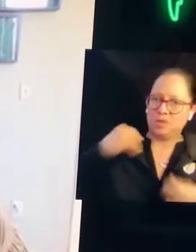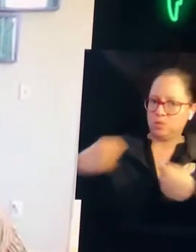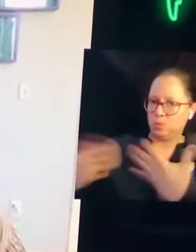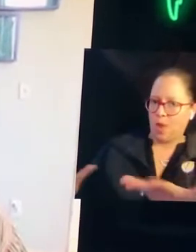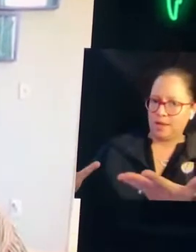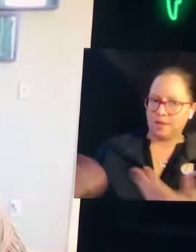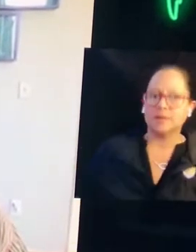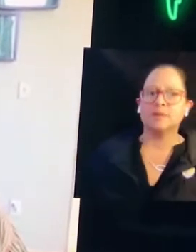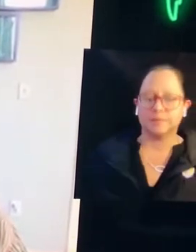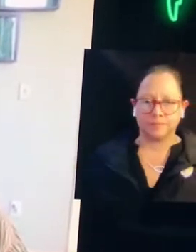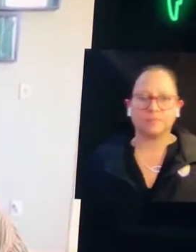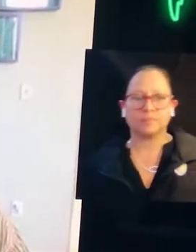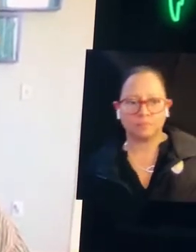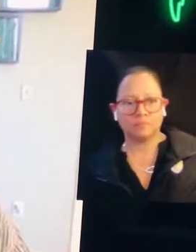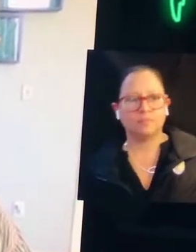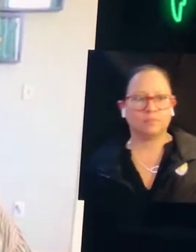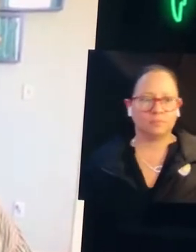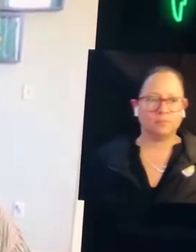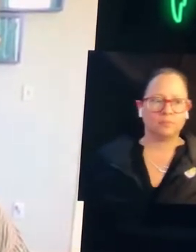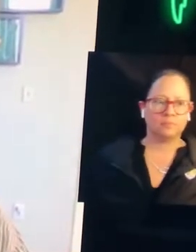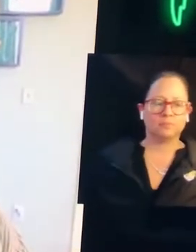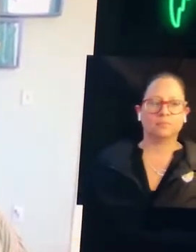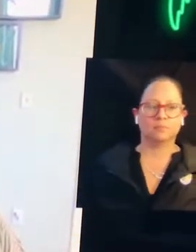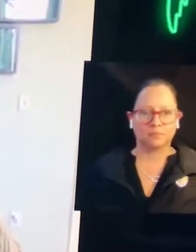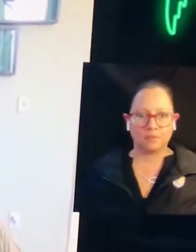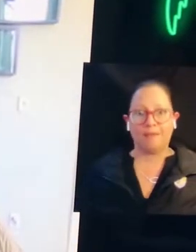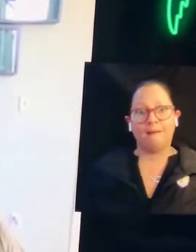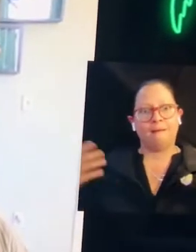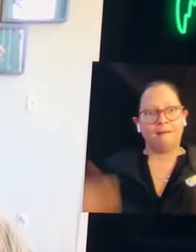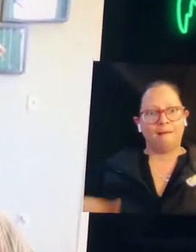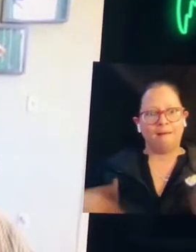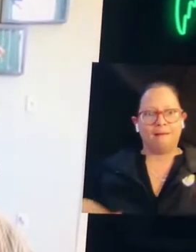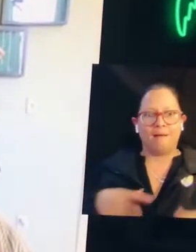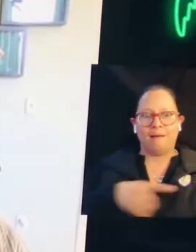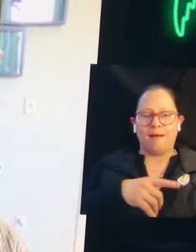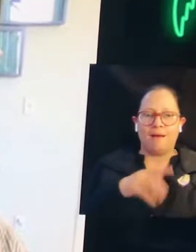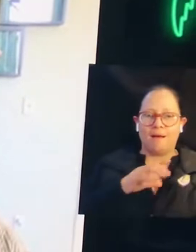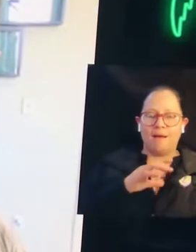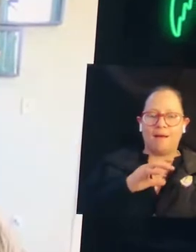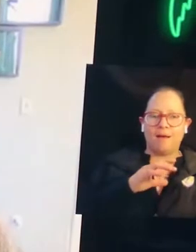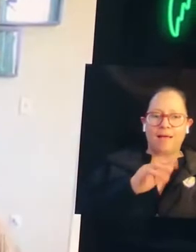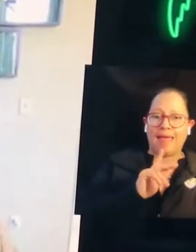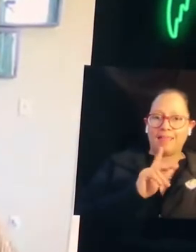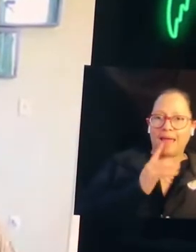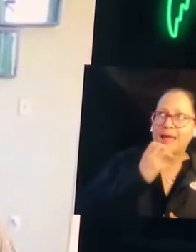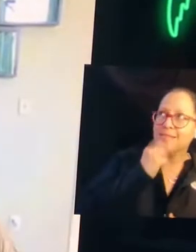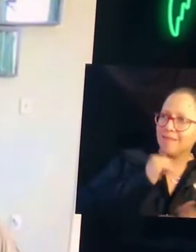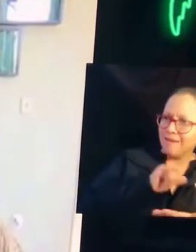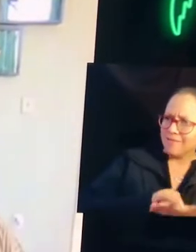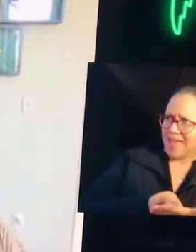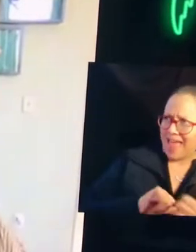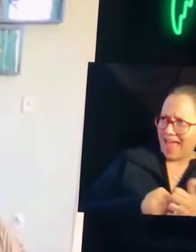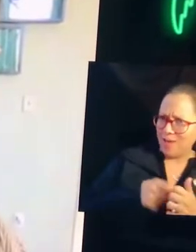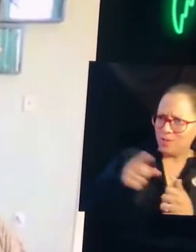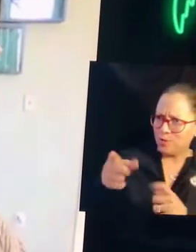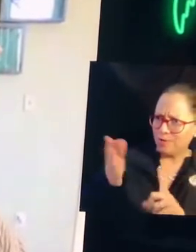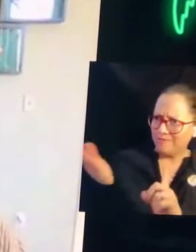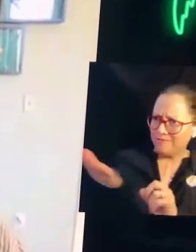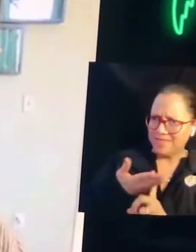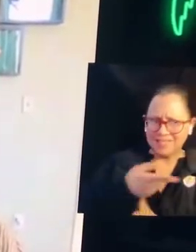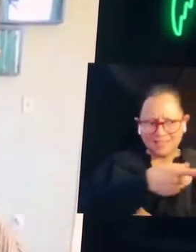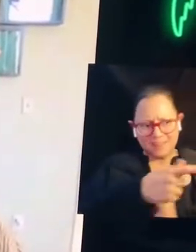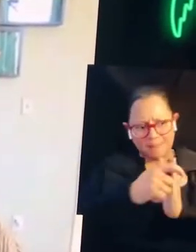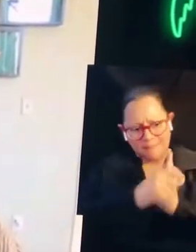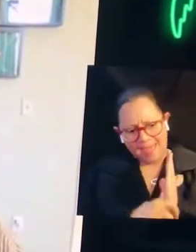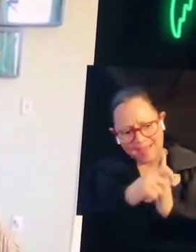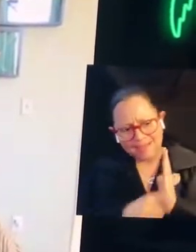tips. I love that. And how did you convince the magazine that she was the right person to take that big